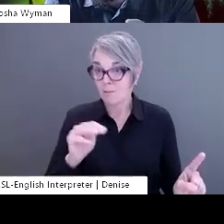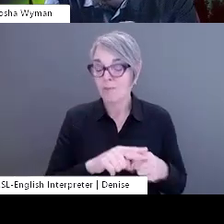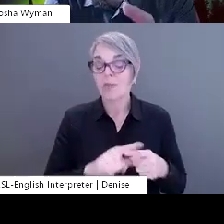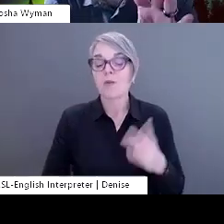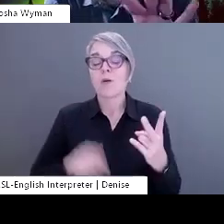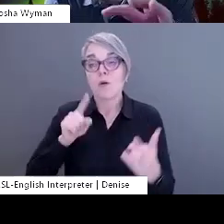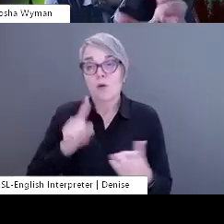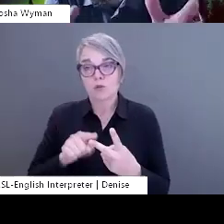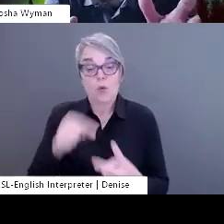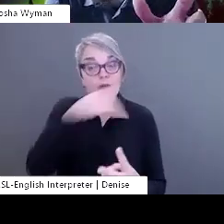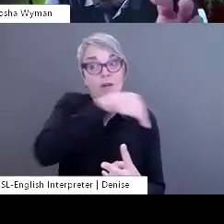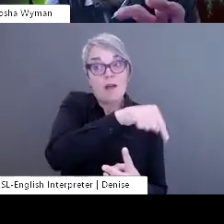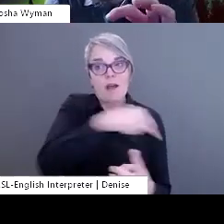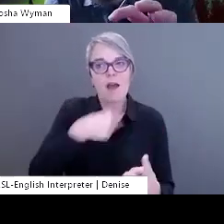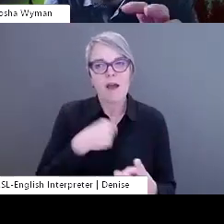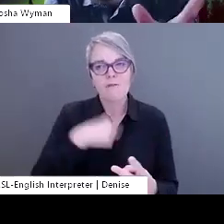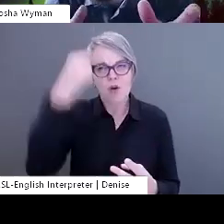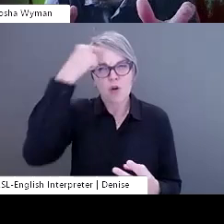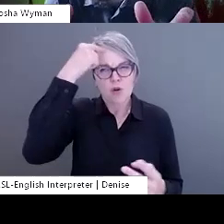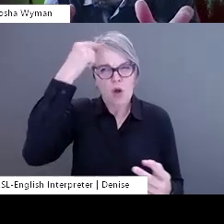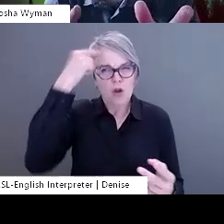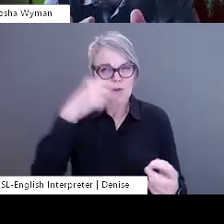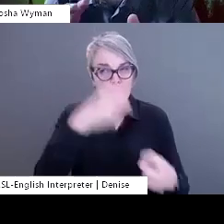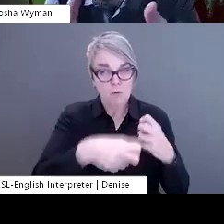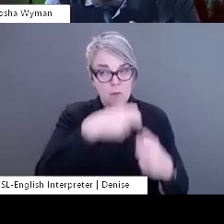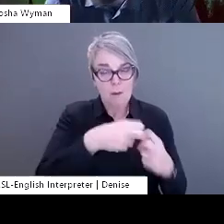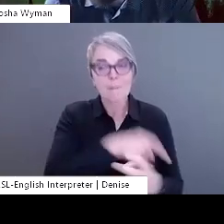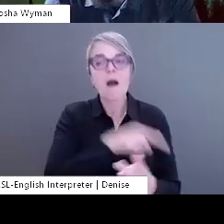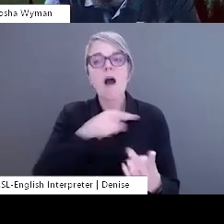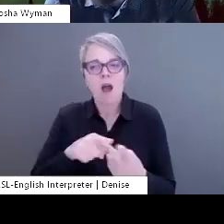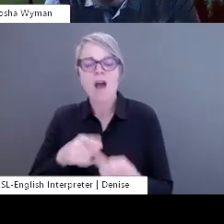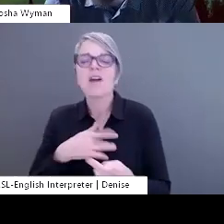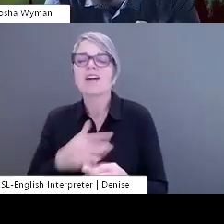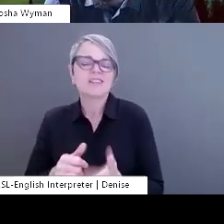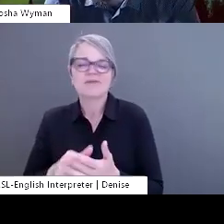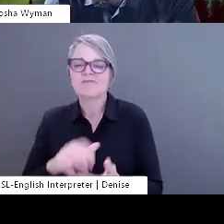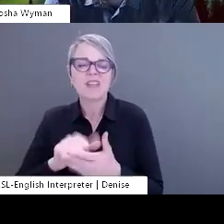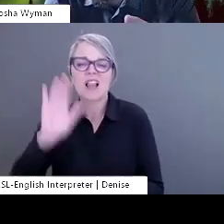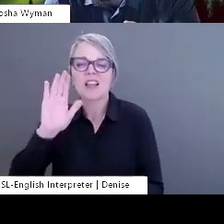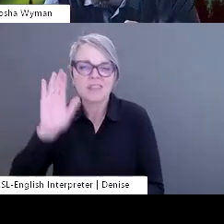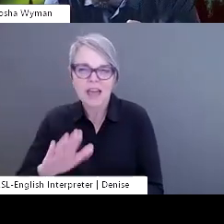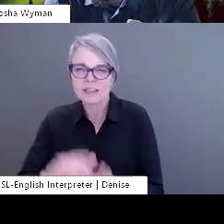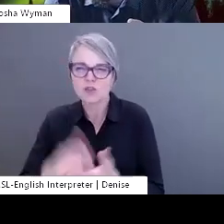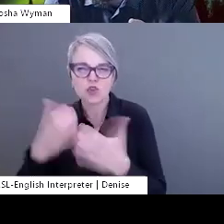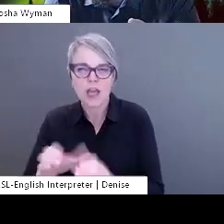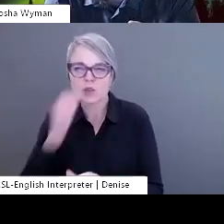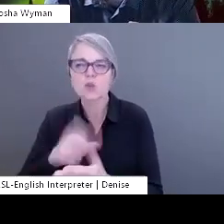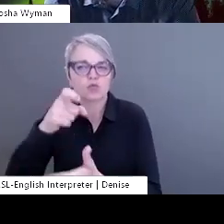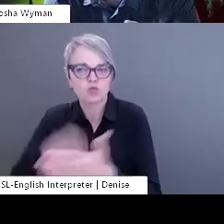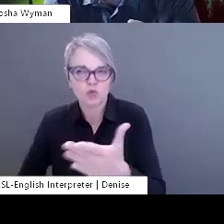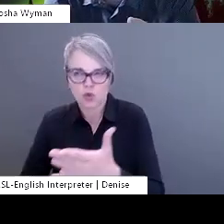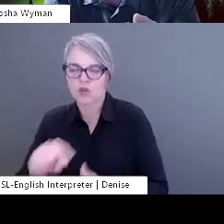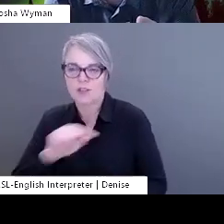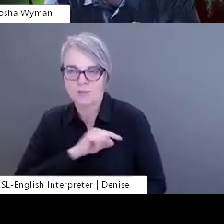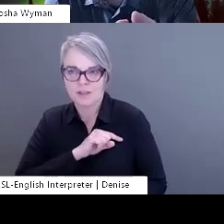cognitive impairment. So simply in the studies, switching an older adult from having a cognitive impairment to having no cognitive